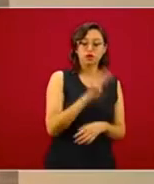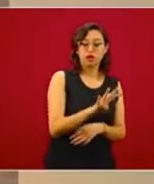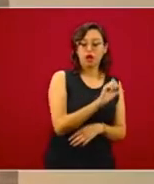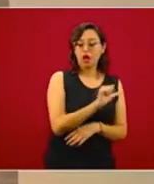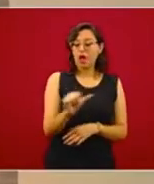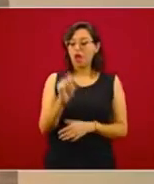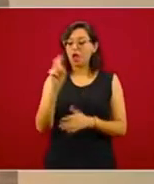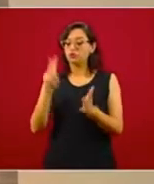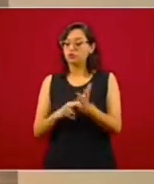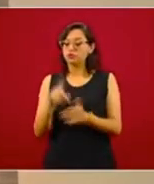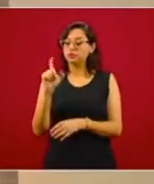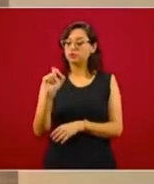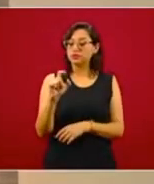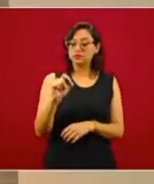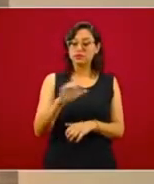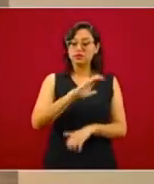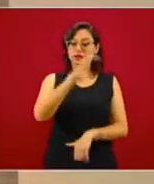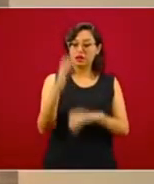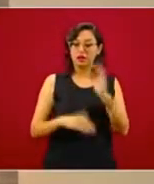this cycle